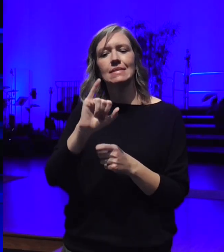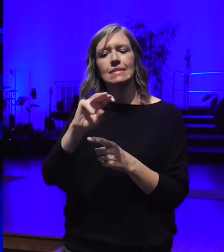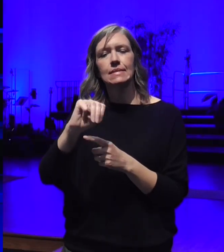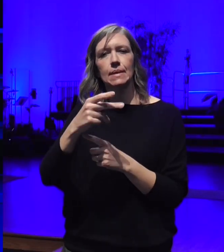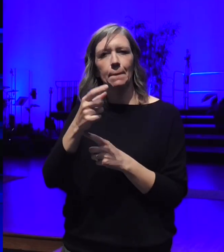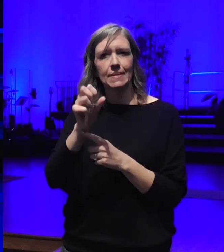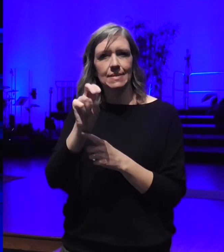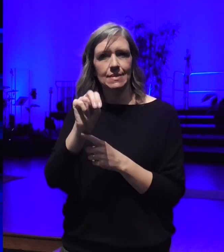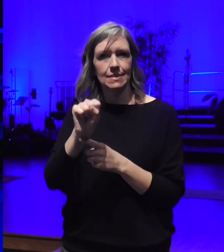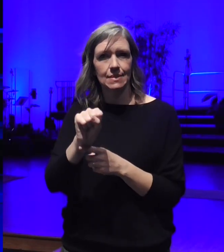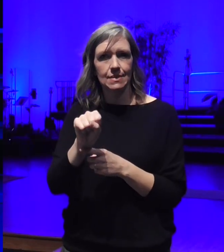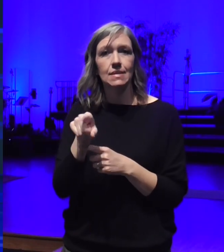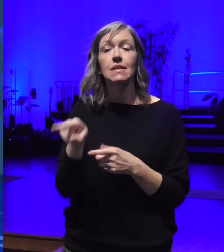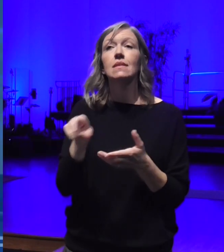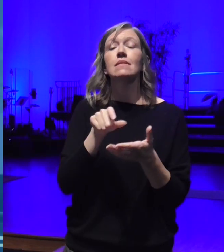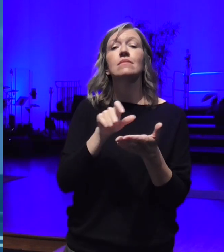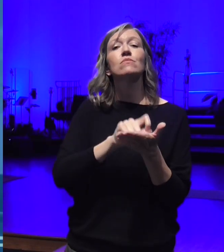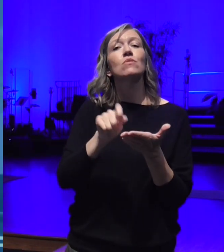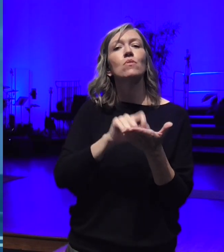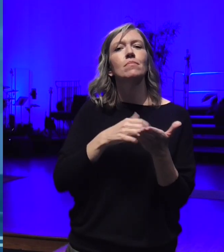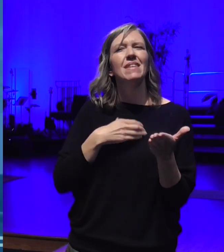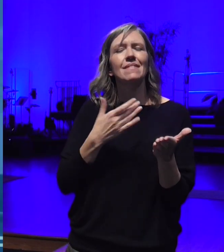strip called Life in Hell.